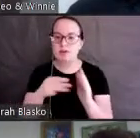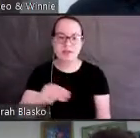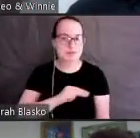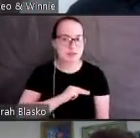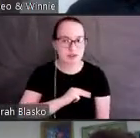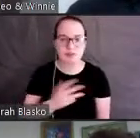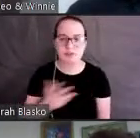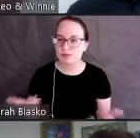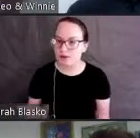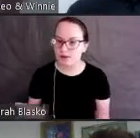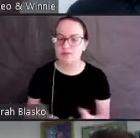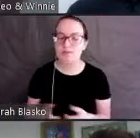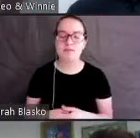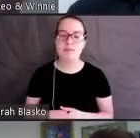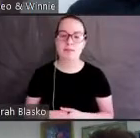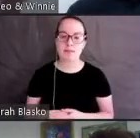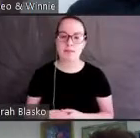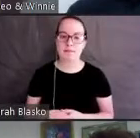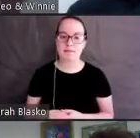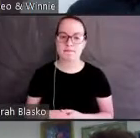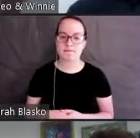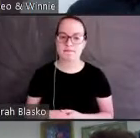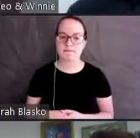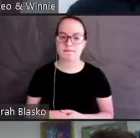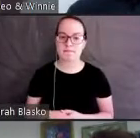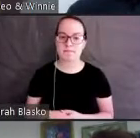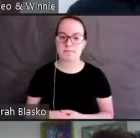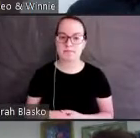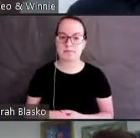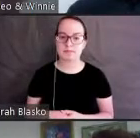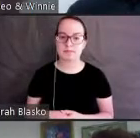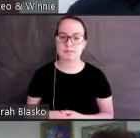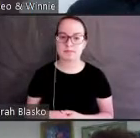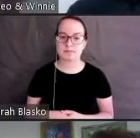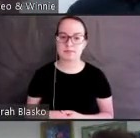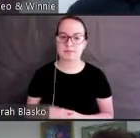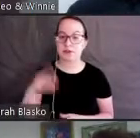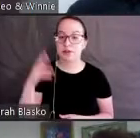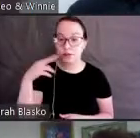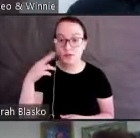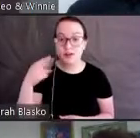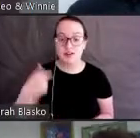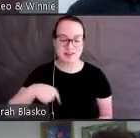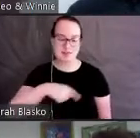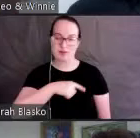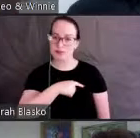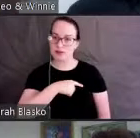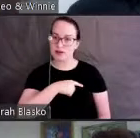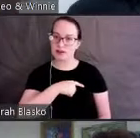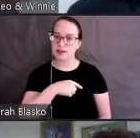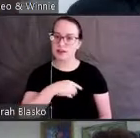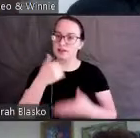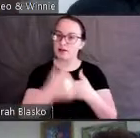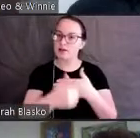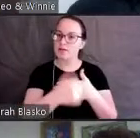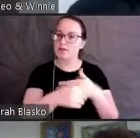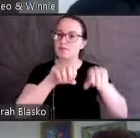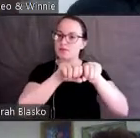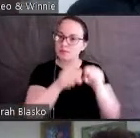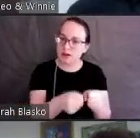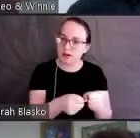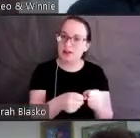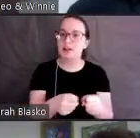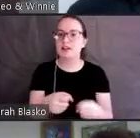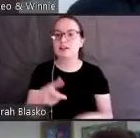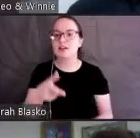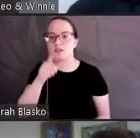onto earth for? The reason why we, you know, break the bread and drink the juice every Sunday is really cool. If